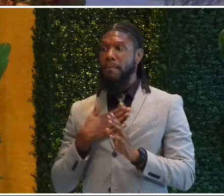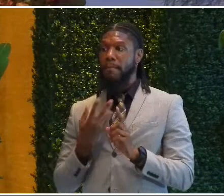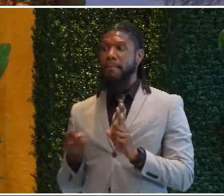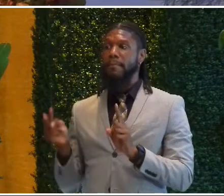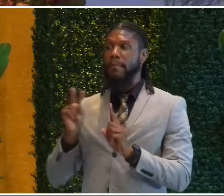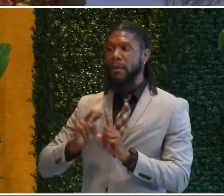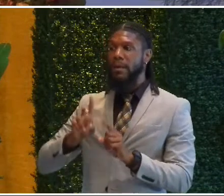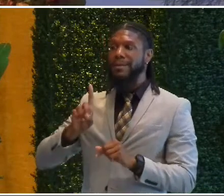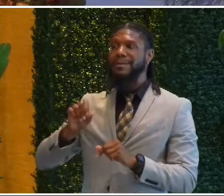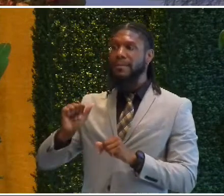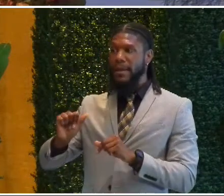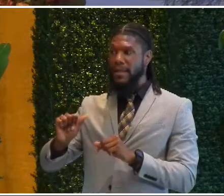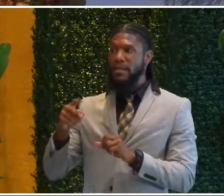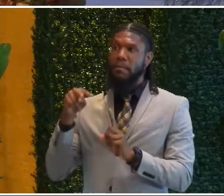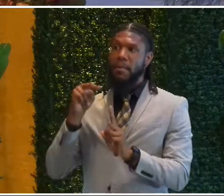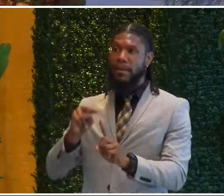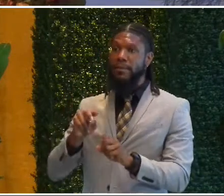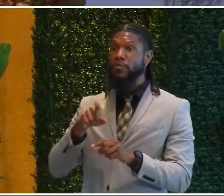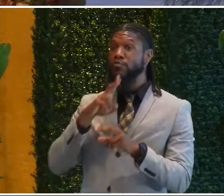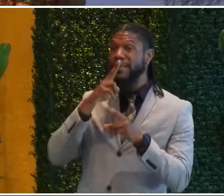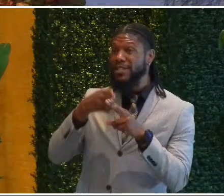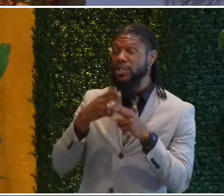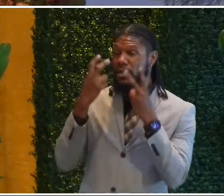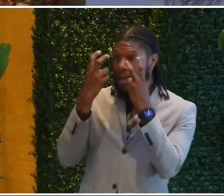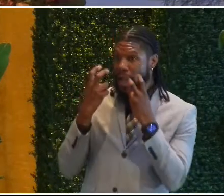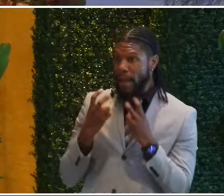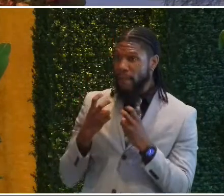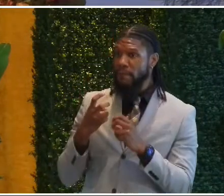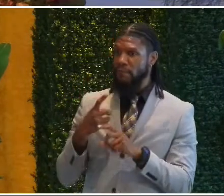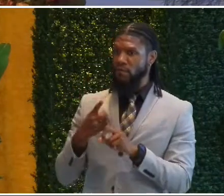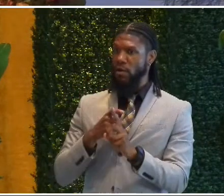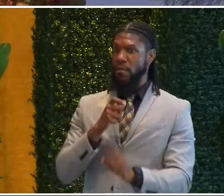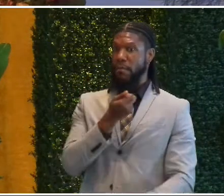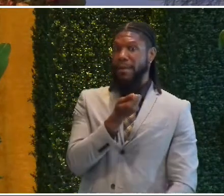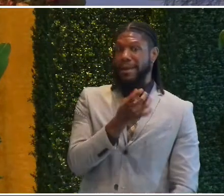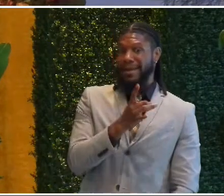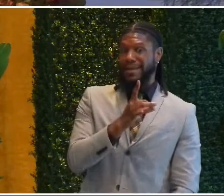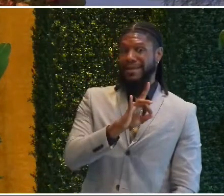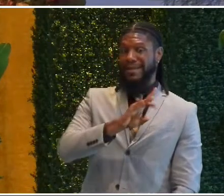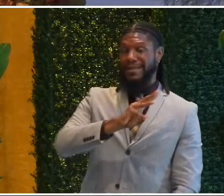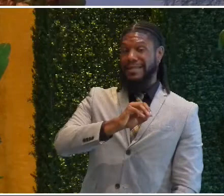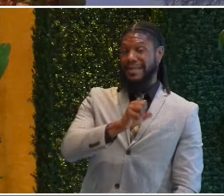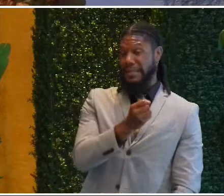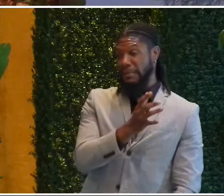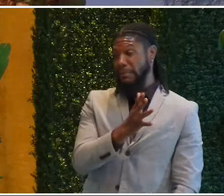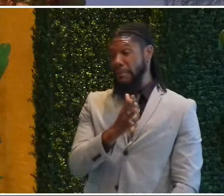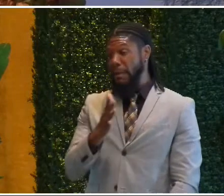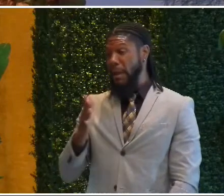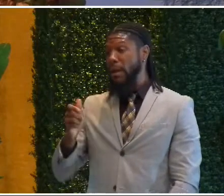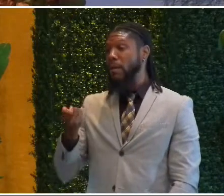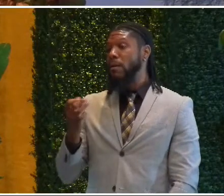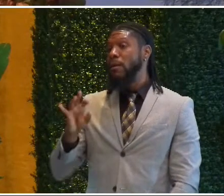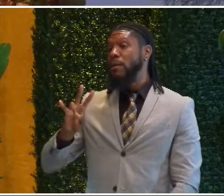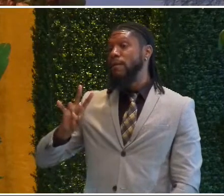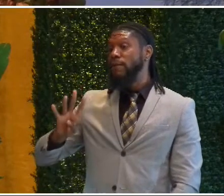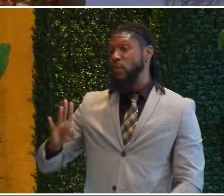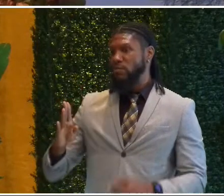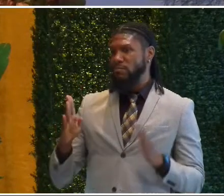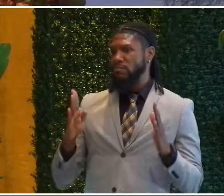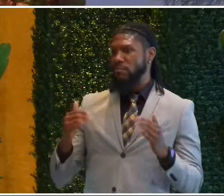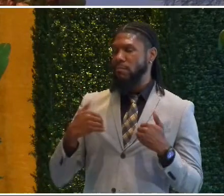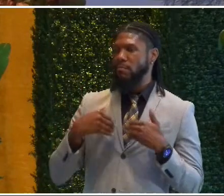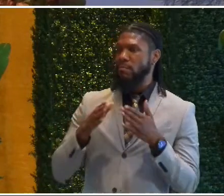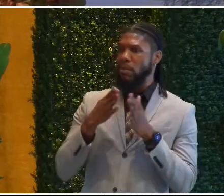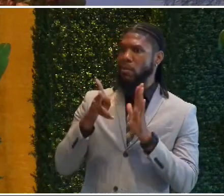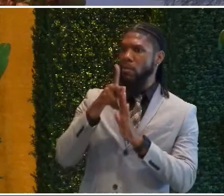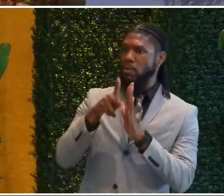I really wanted to make a note. From the 1860s till about 1974, there were public ordinances on the book saying